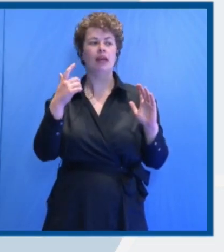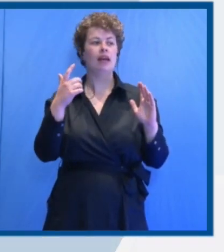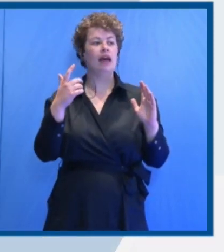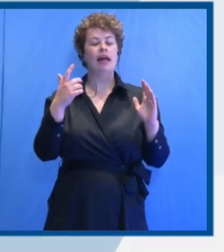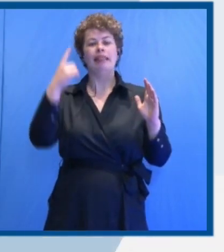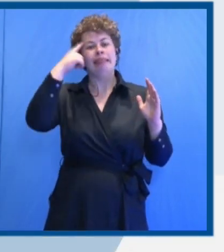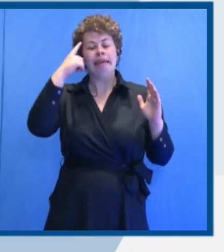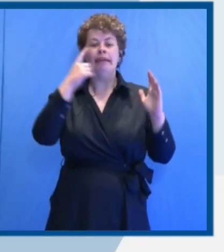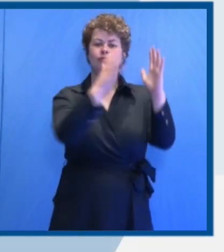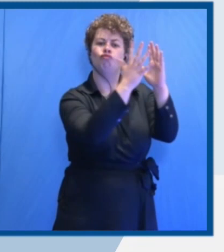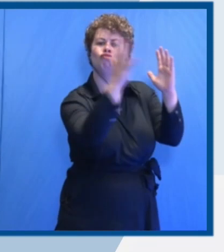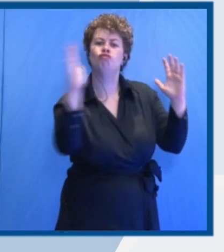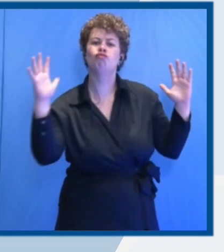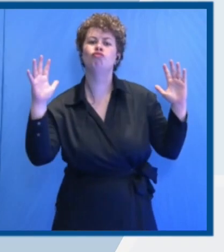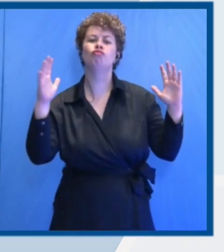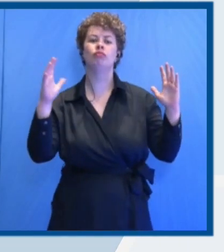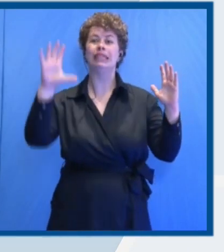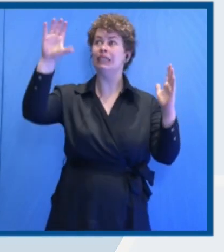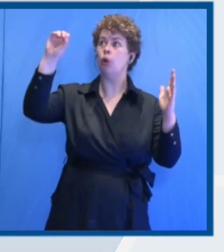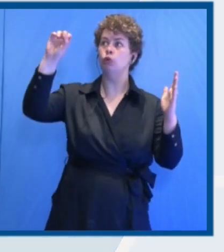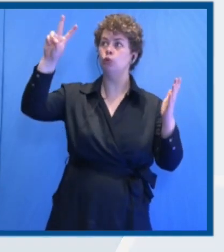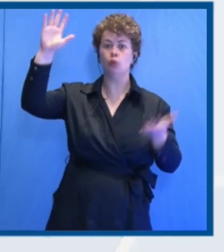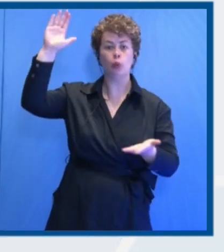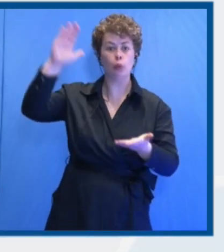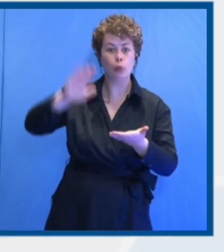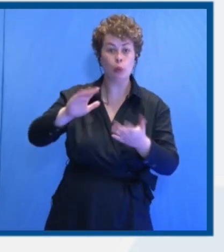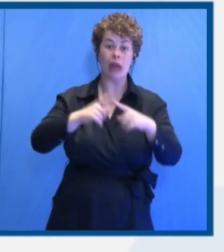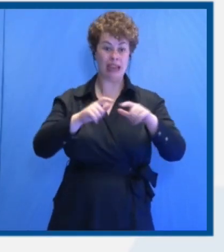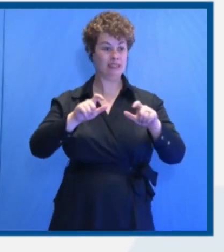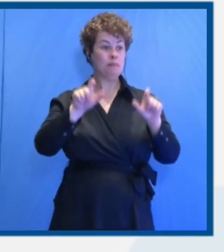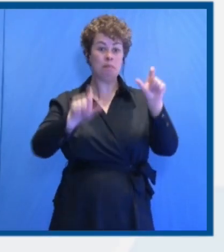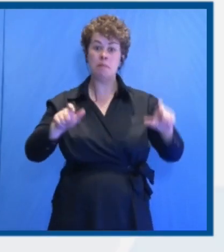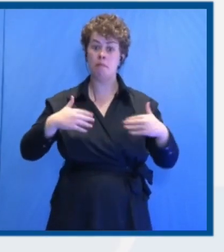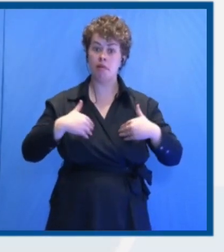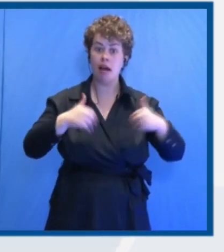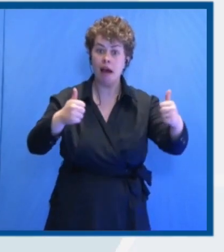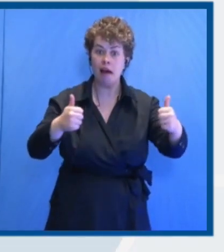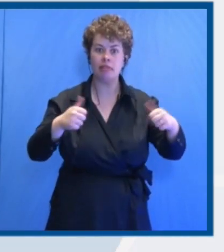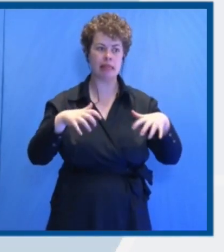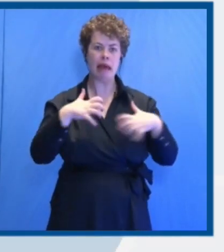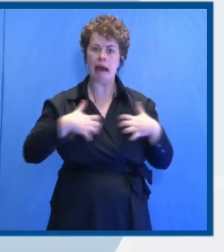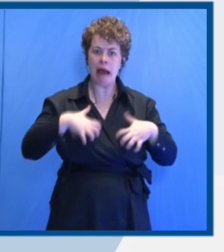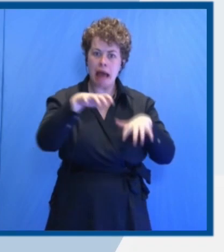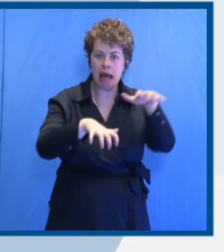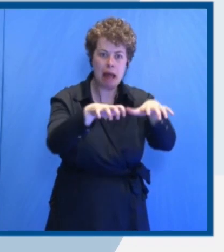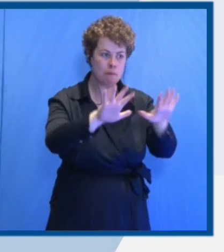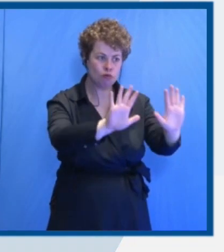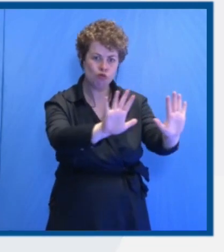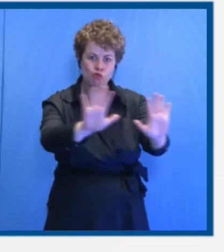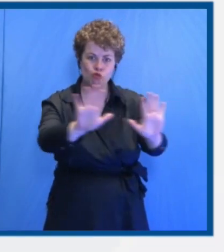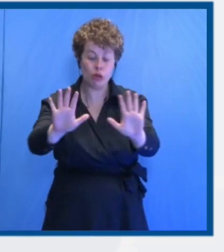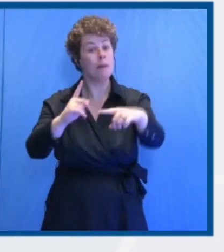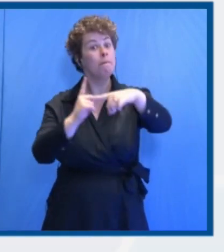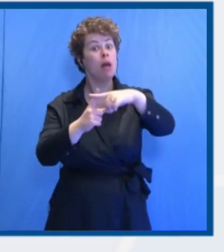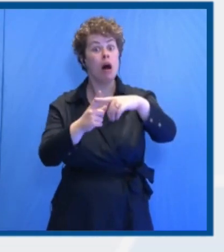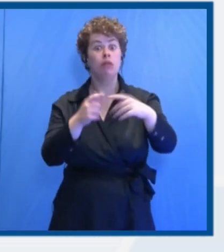pollution, and other environmental health, but as well as, of course, the cost of reducing disasters. I imagine